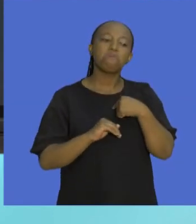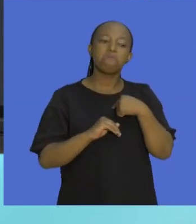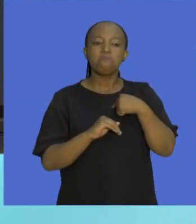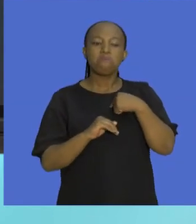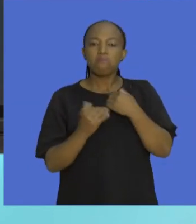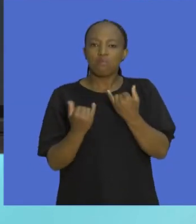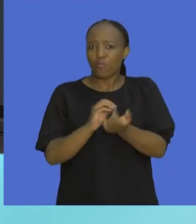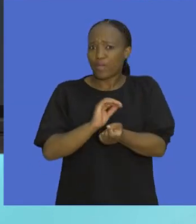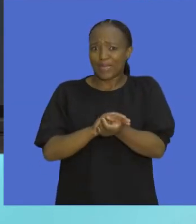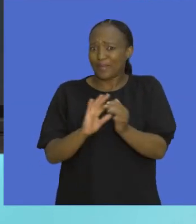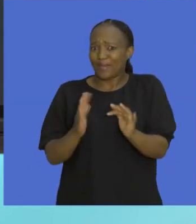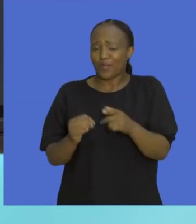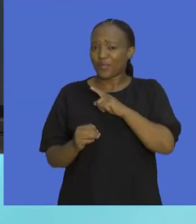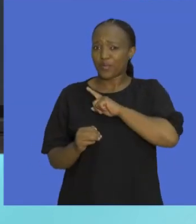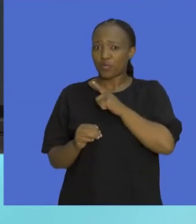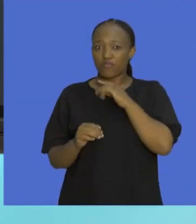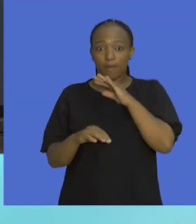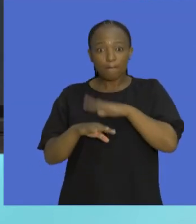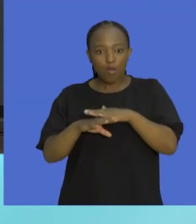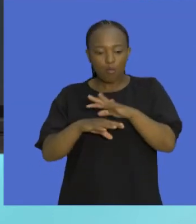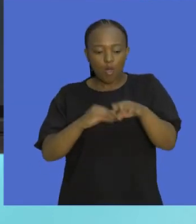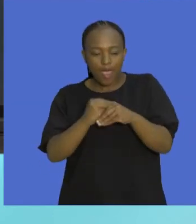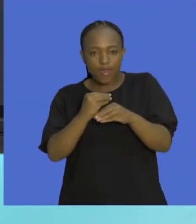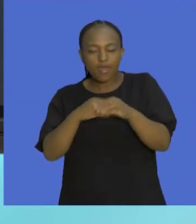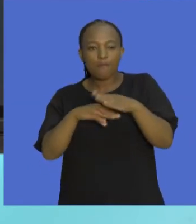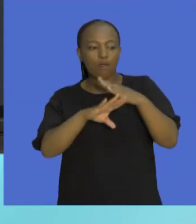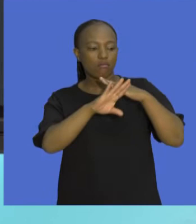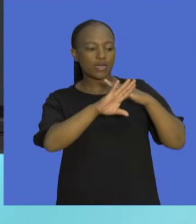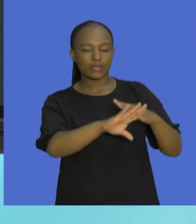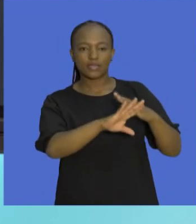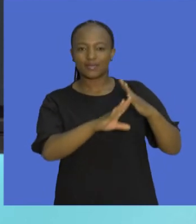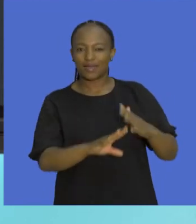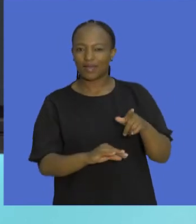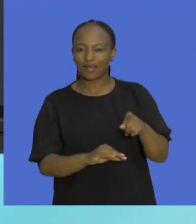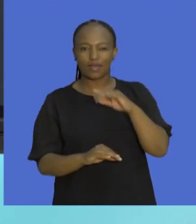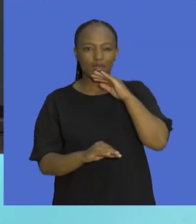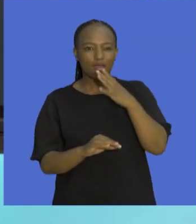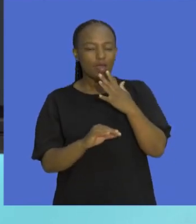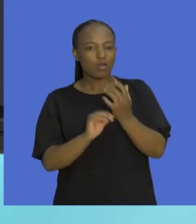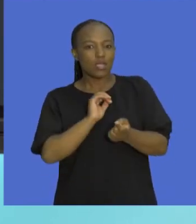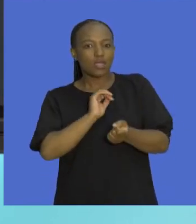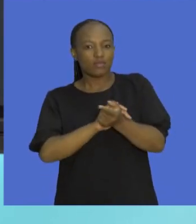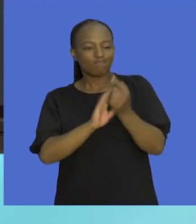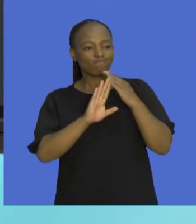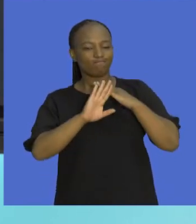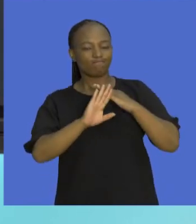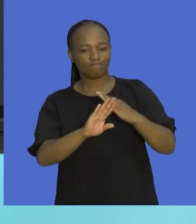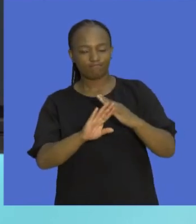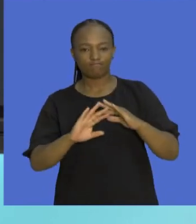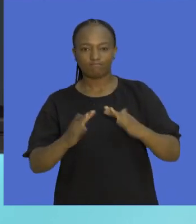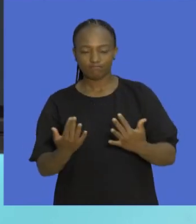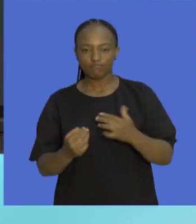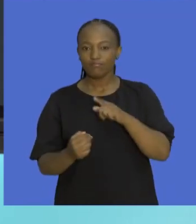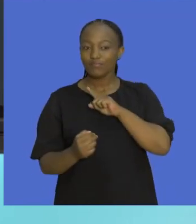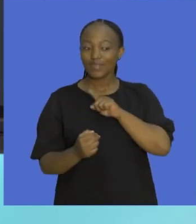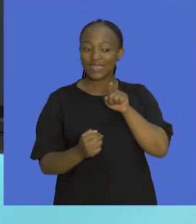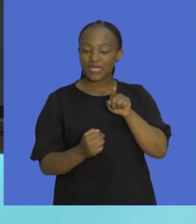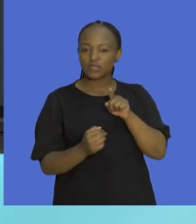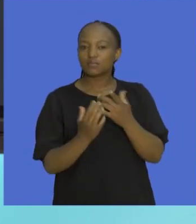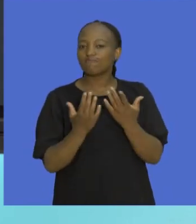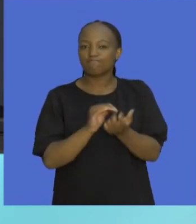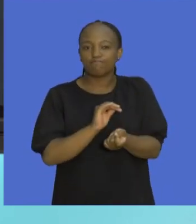exactly happens if we add even more resistors in parallel? What happens to the effective resistance in the circuit? Also, how does that